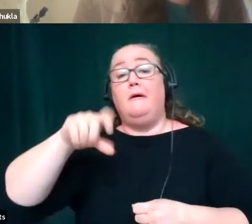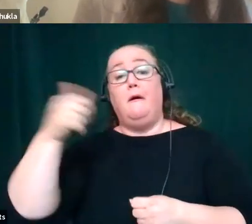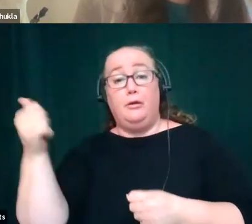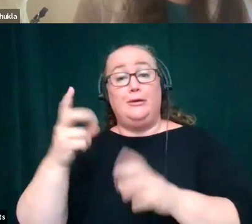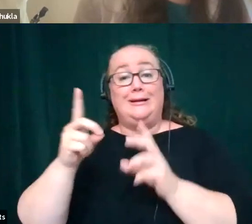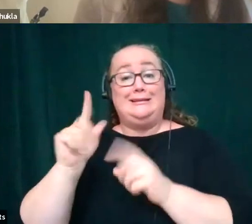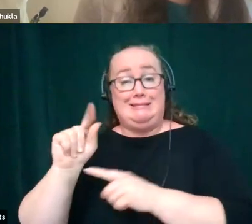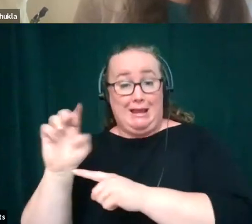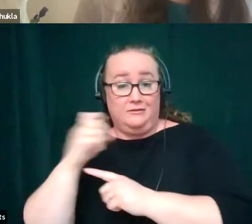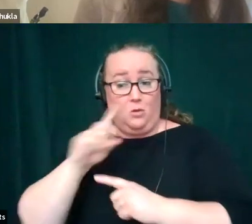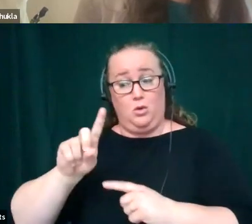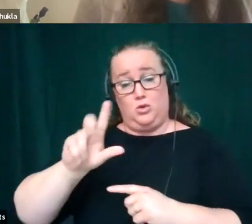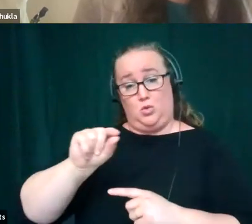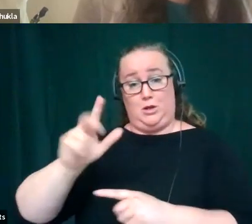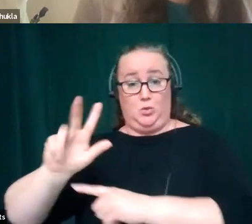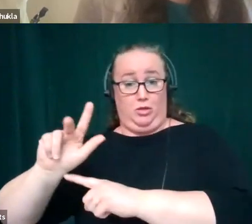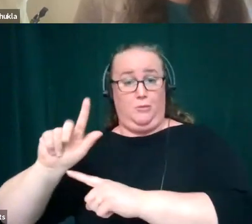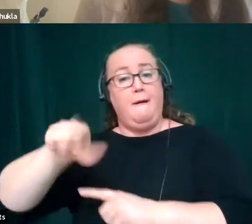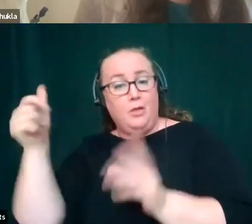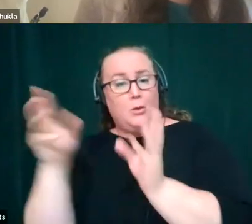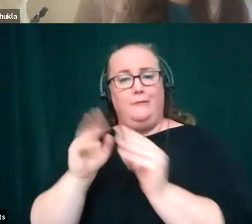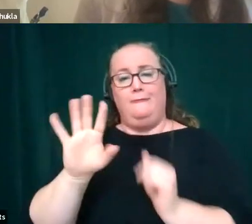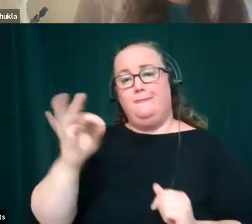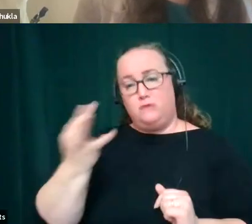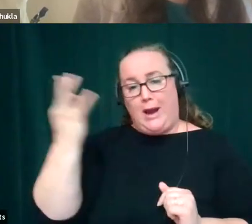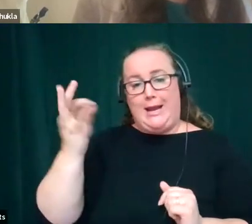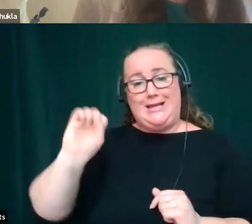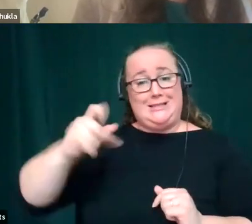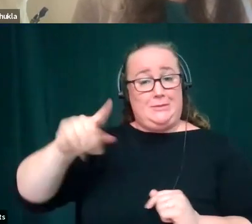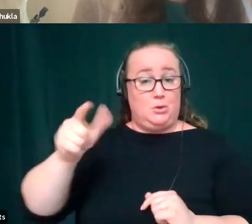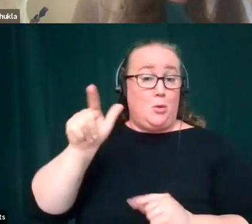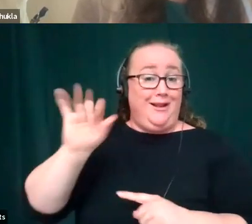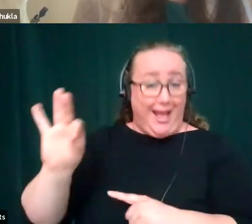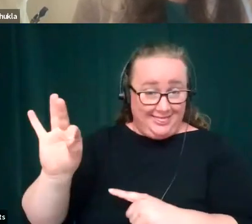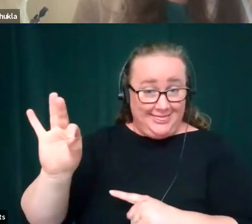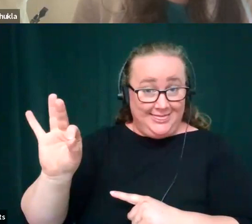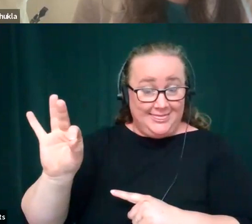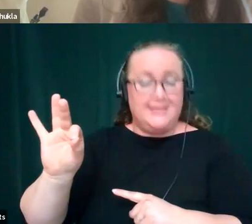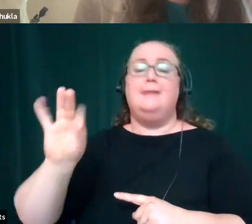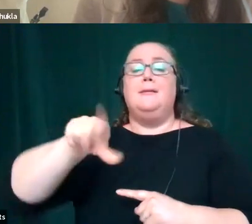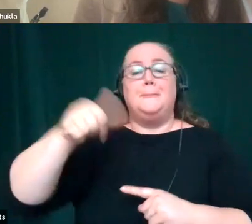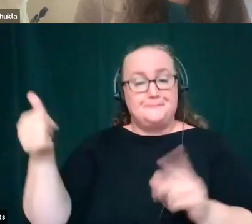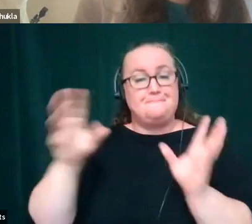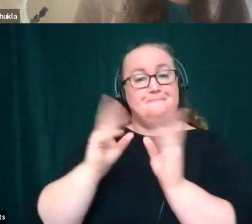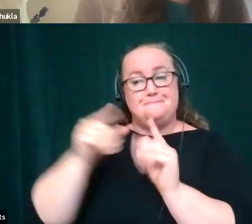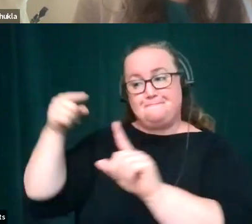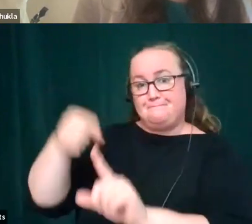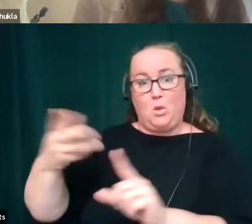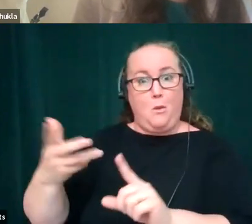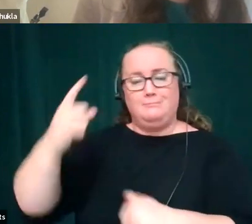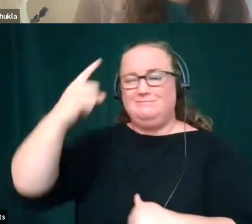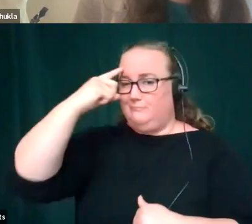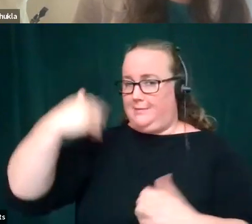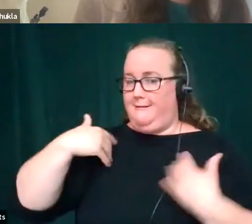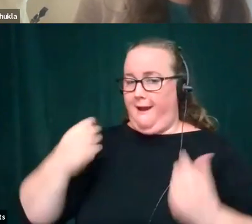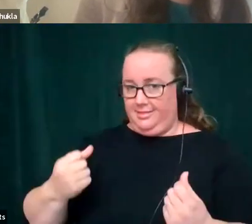for 2023. On Friday, September 29th, we will be having a webinar surrounding mental health.